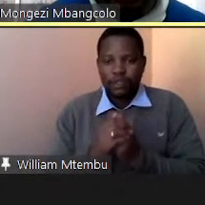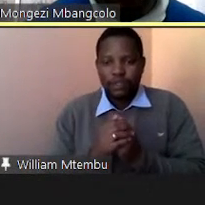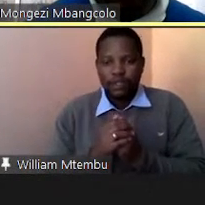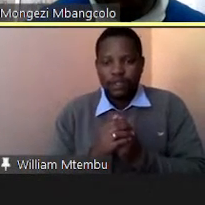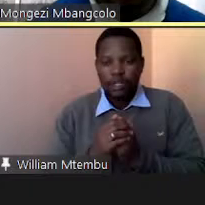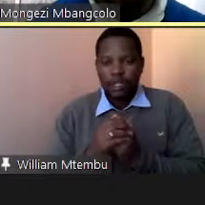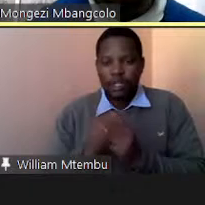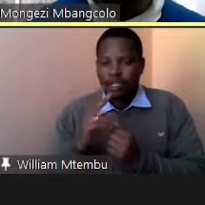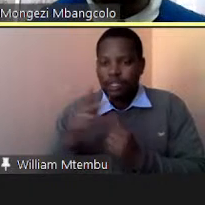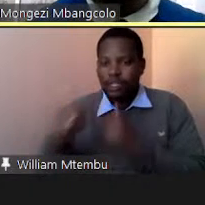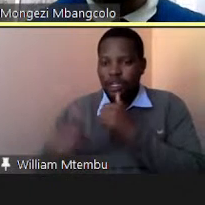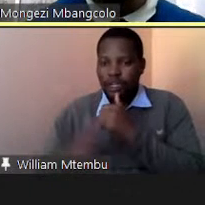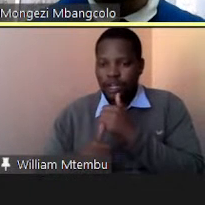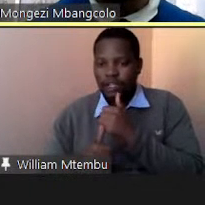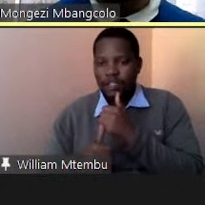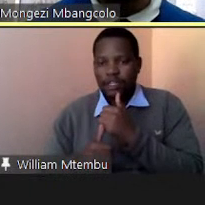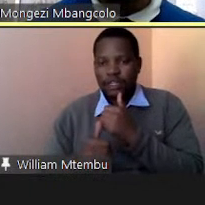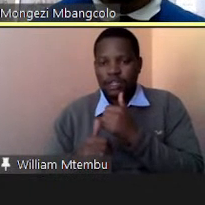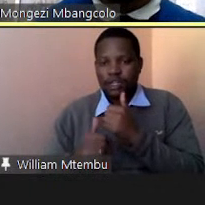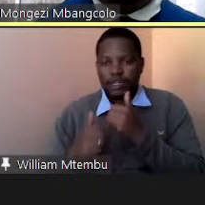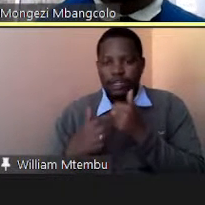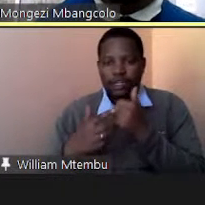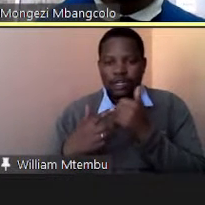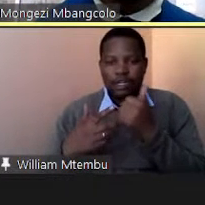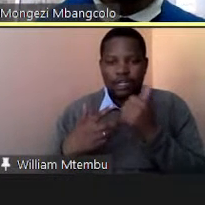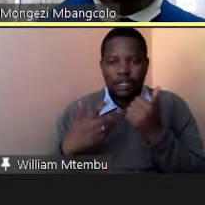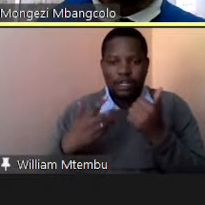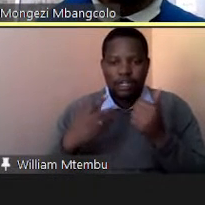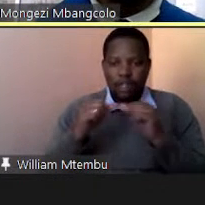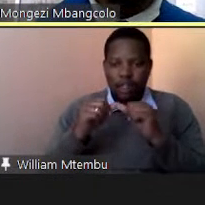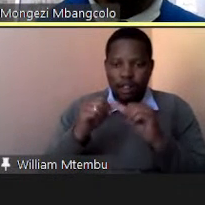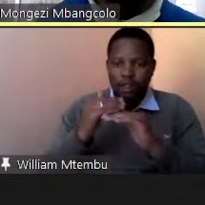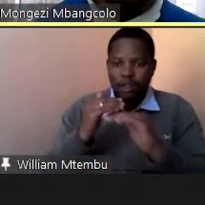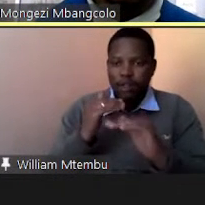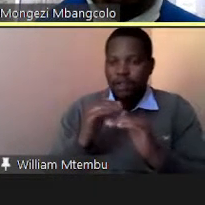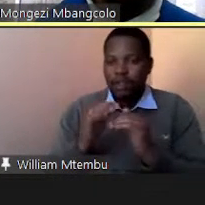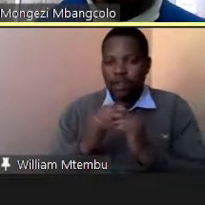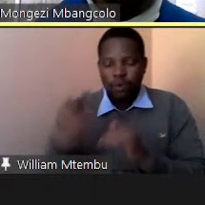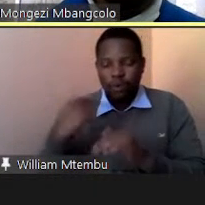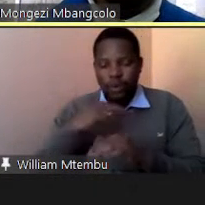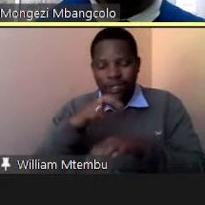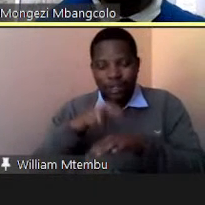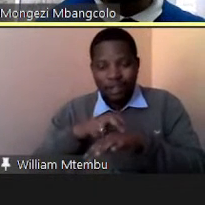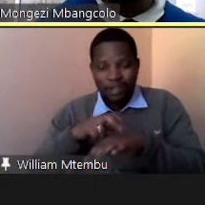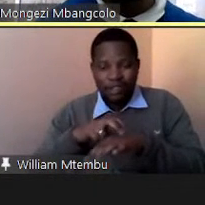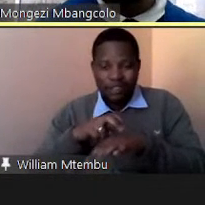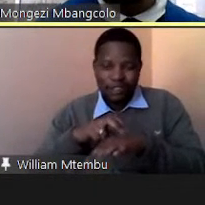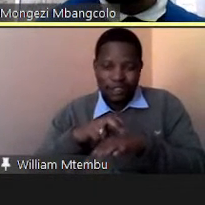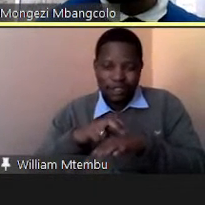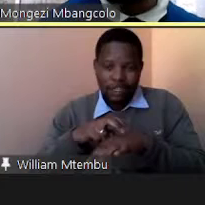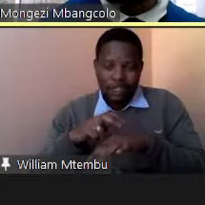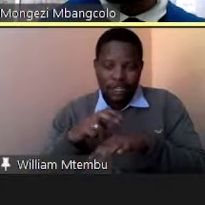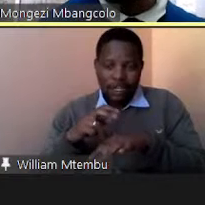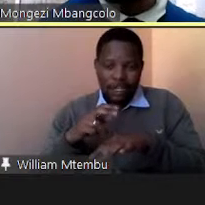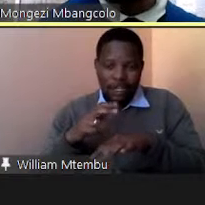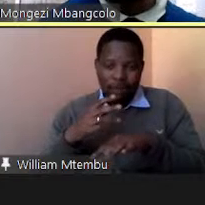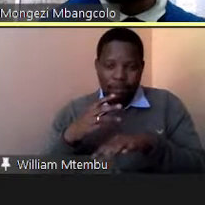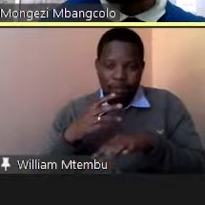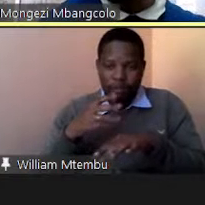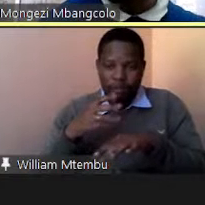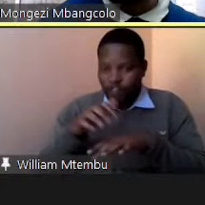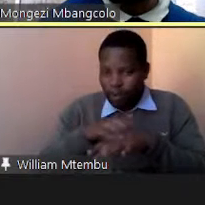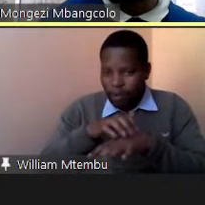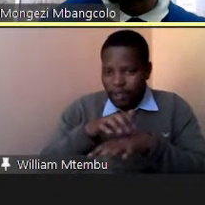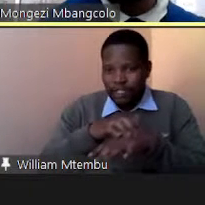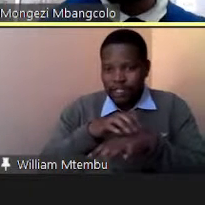sustainability, there was a mention of that we need to aggregate the farmers that are in